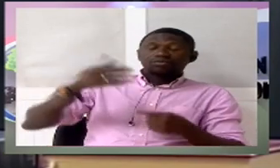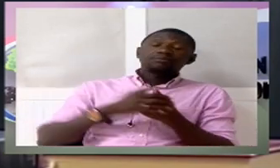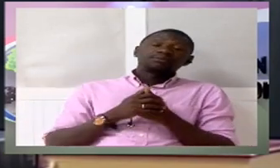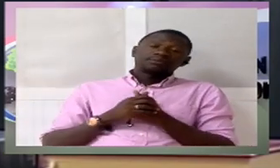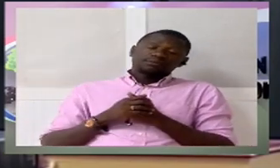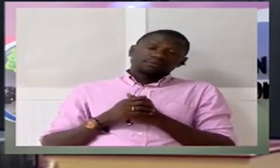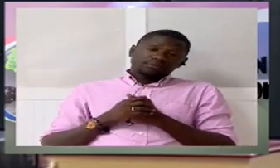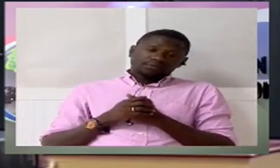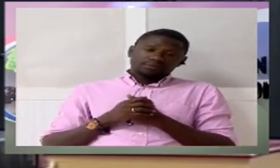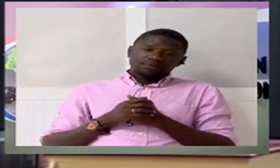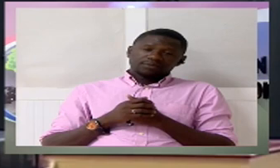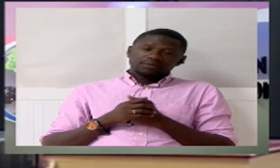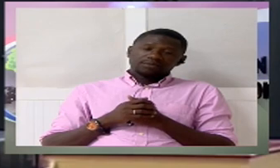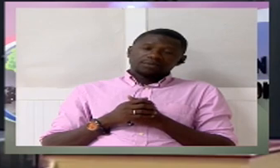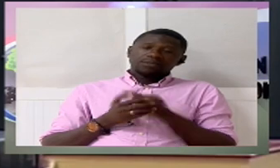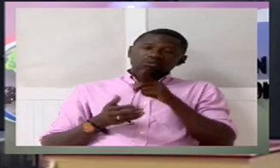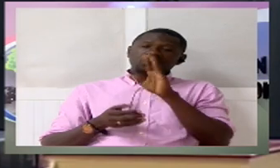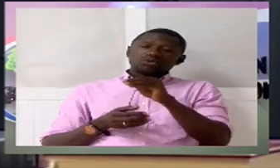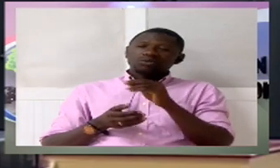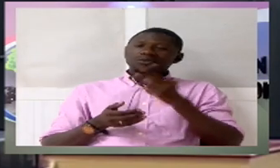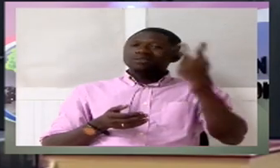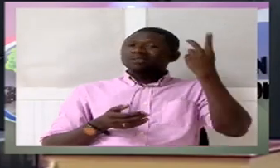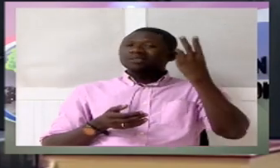numbers. This was done 3 weeks